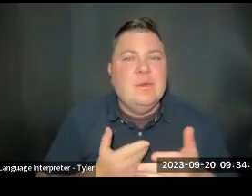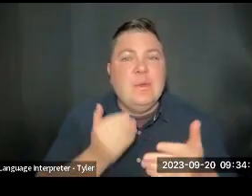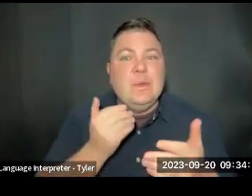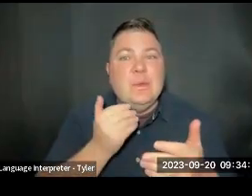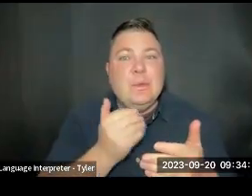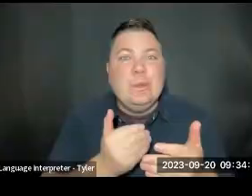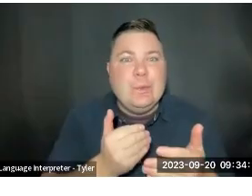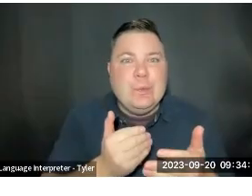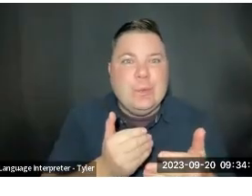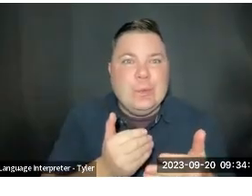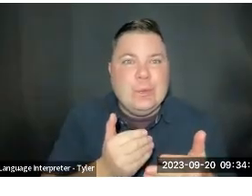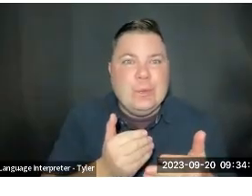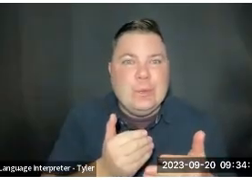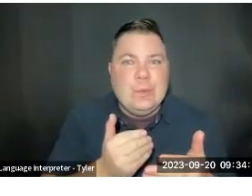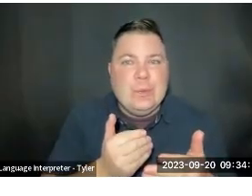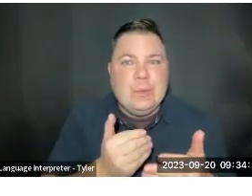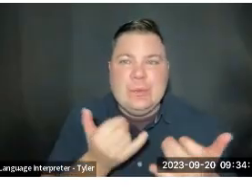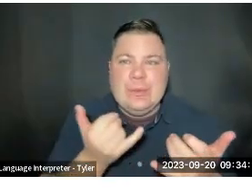the